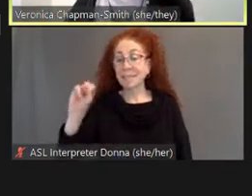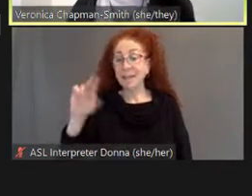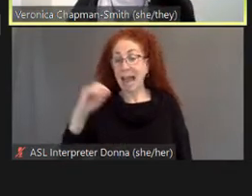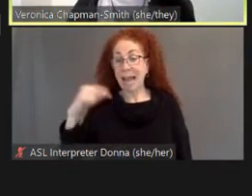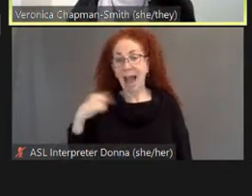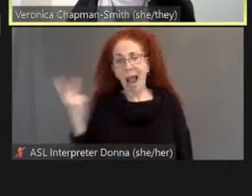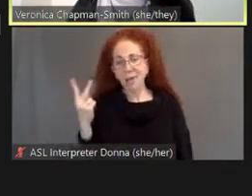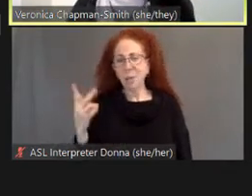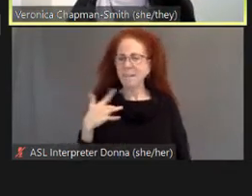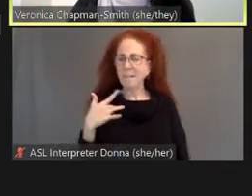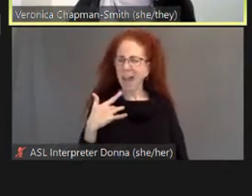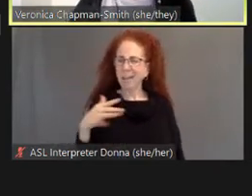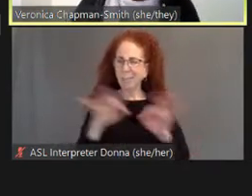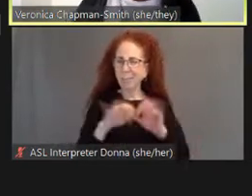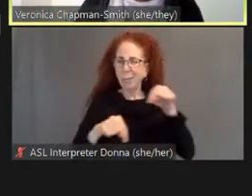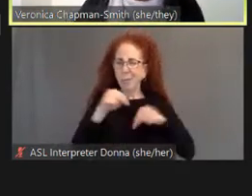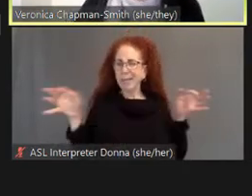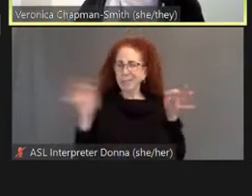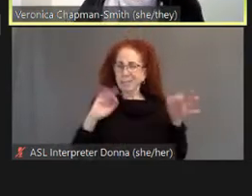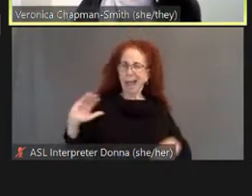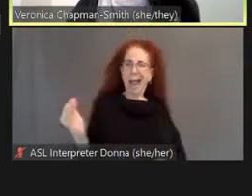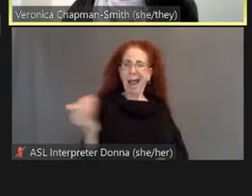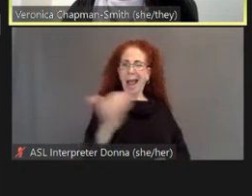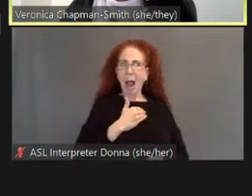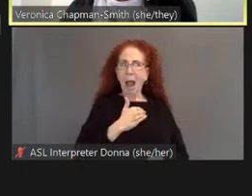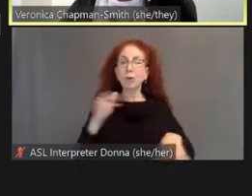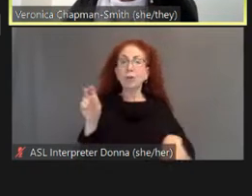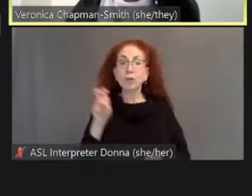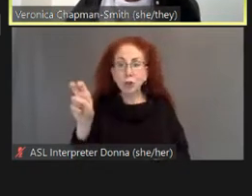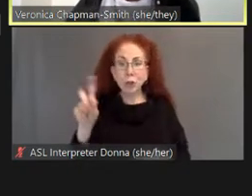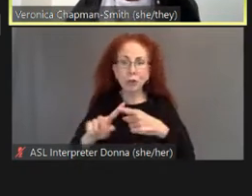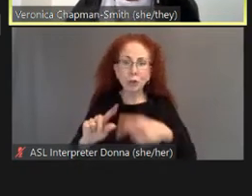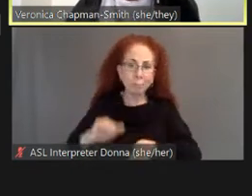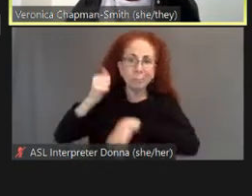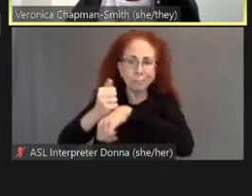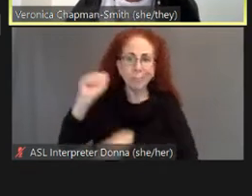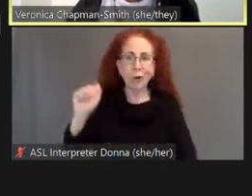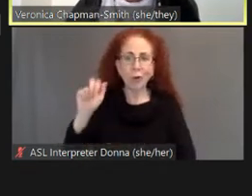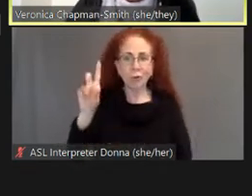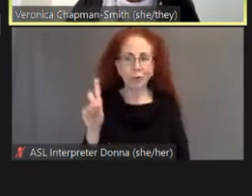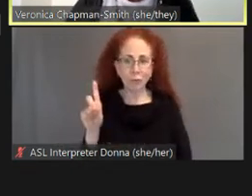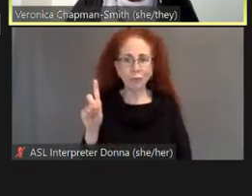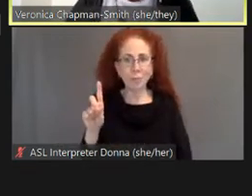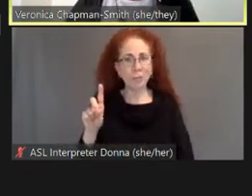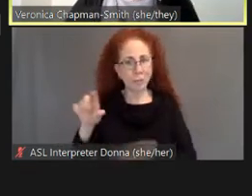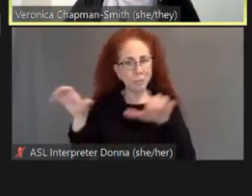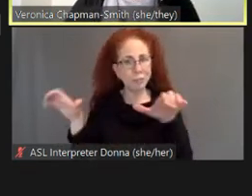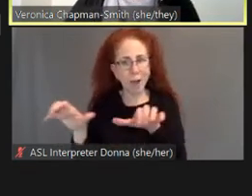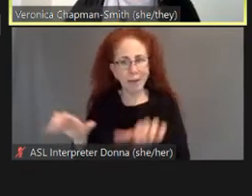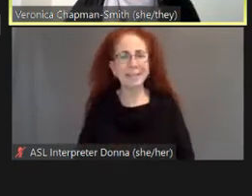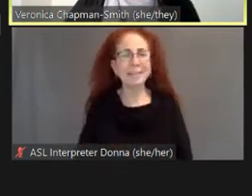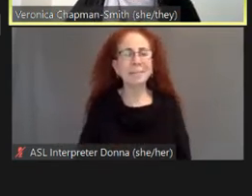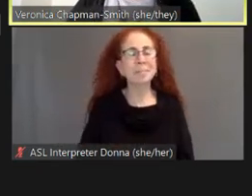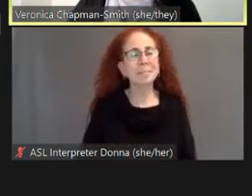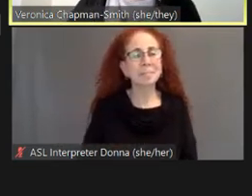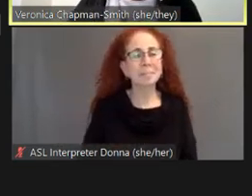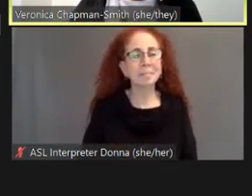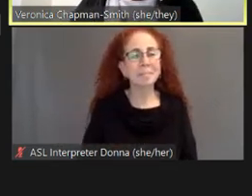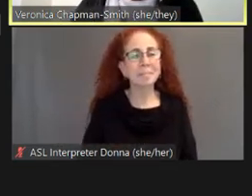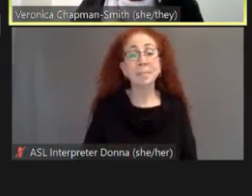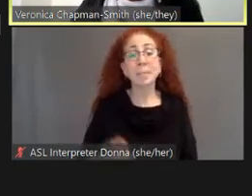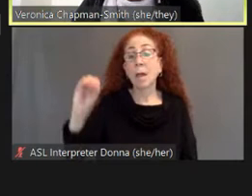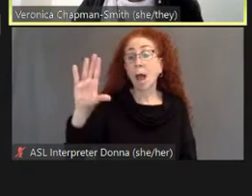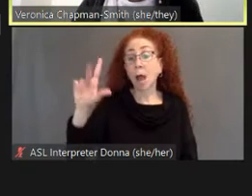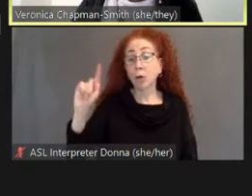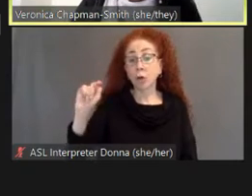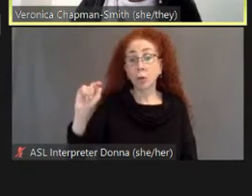know a little bit about Opera Philadelphia's journey to establishing an audio description practice. In